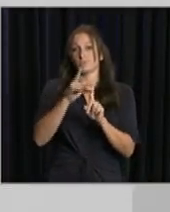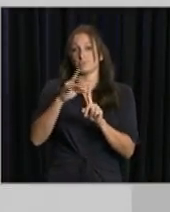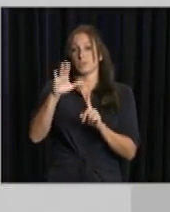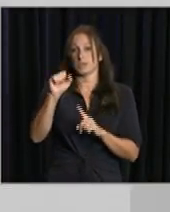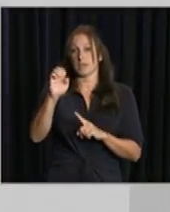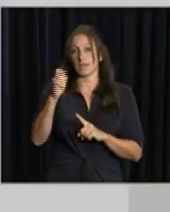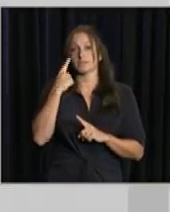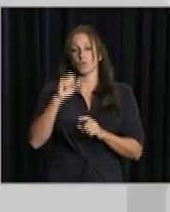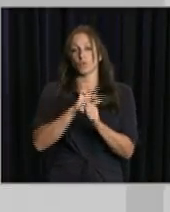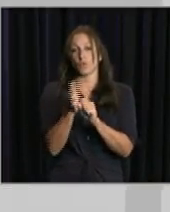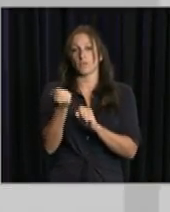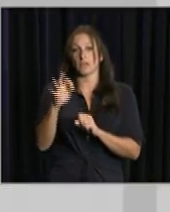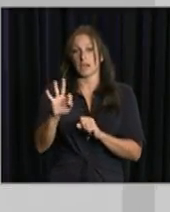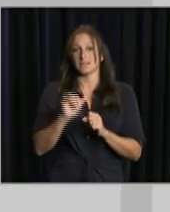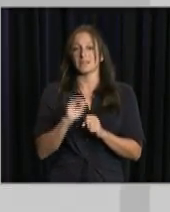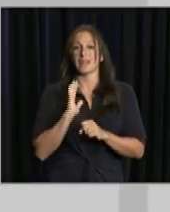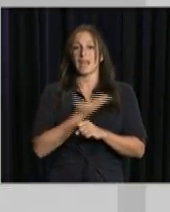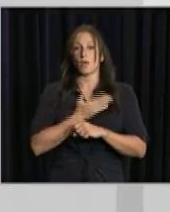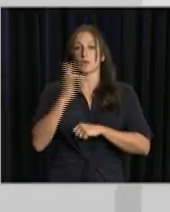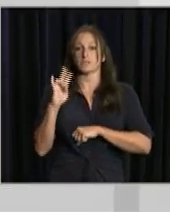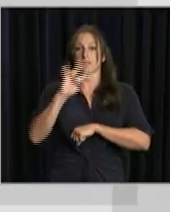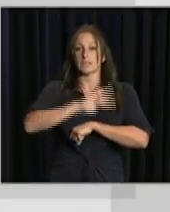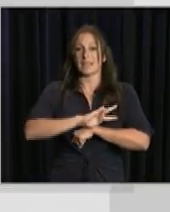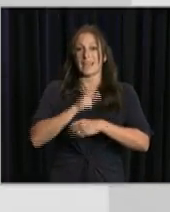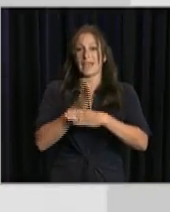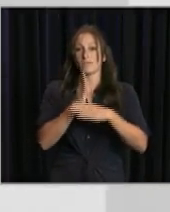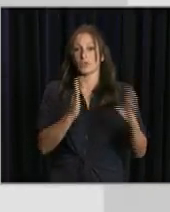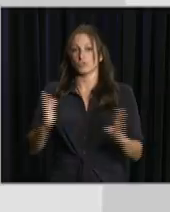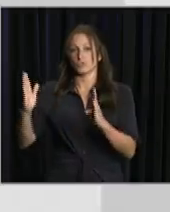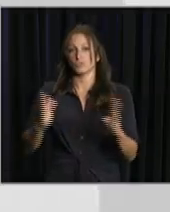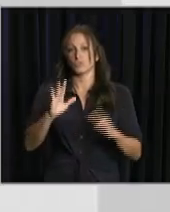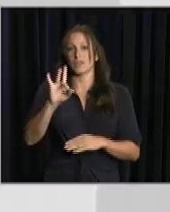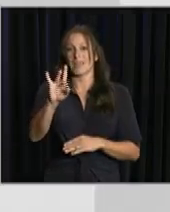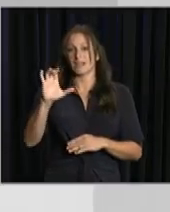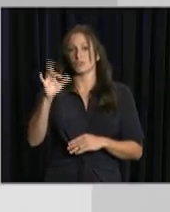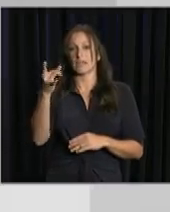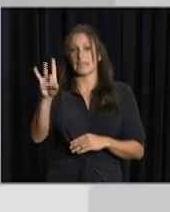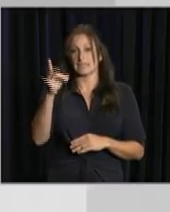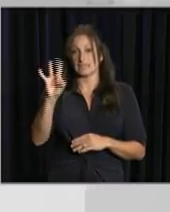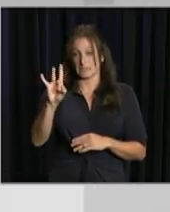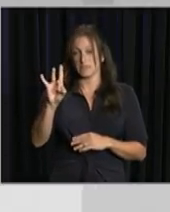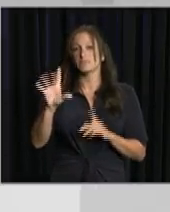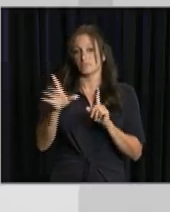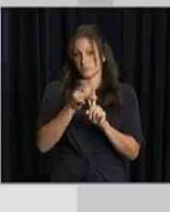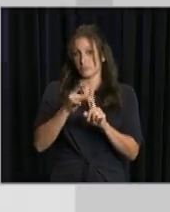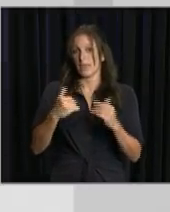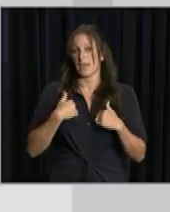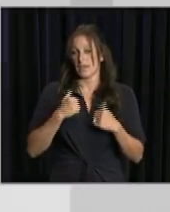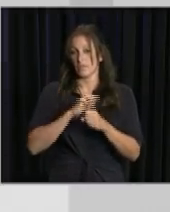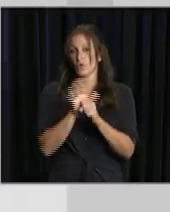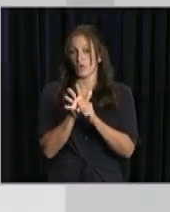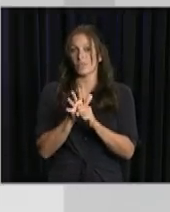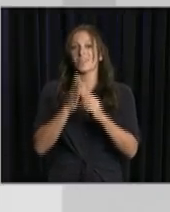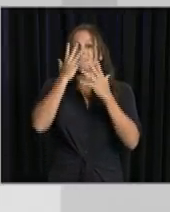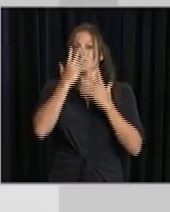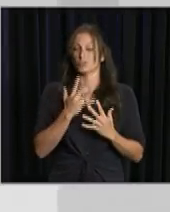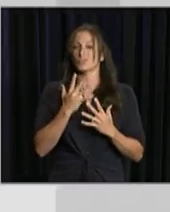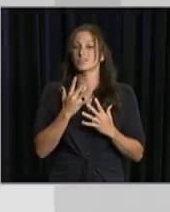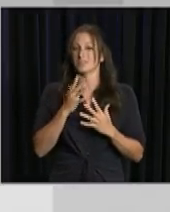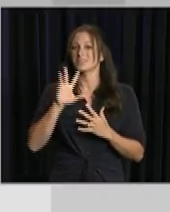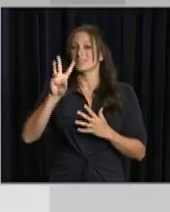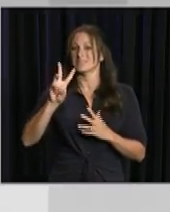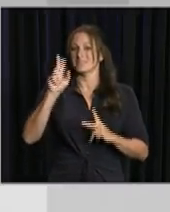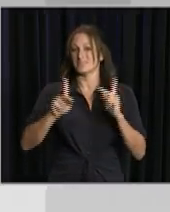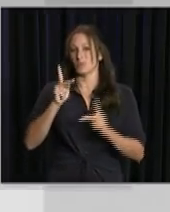COVID-19, and our seven-day moving average is now 818. Unfortunately, we are reporting six new deaths